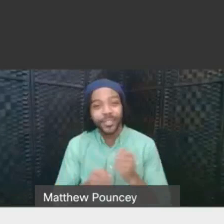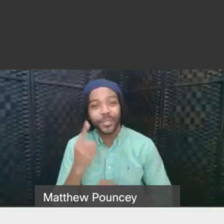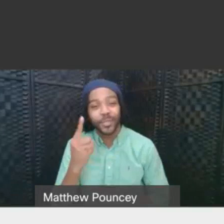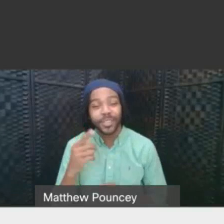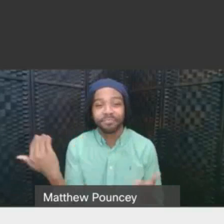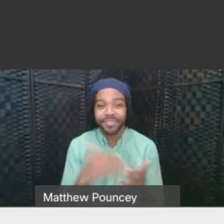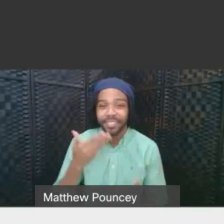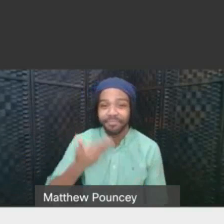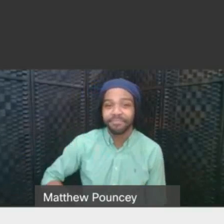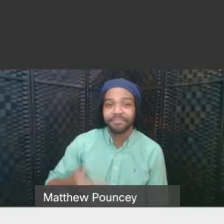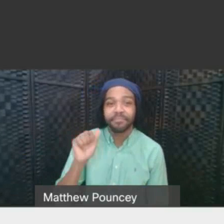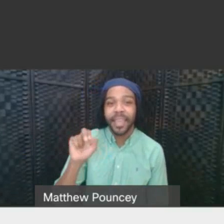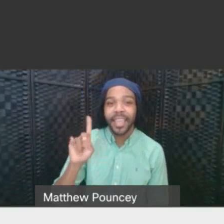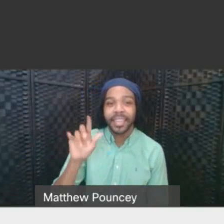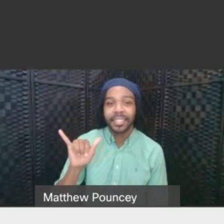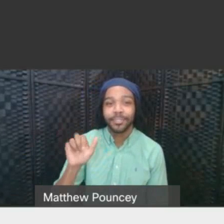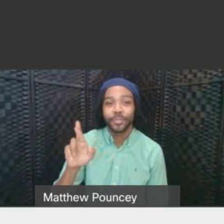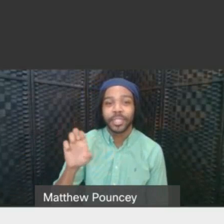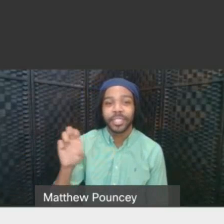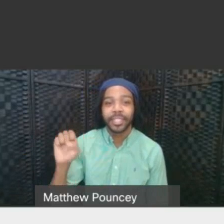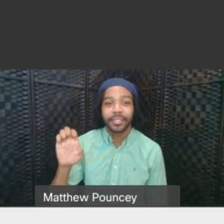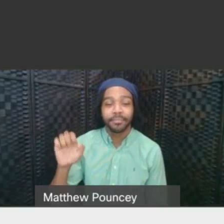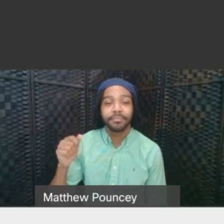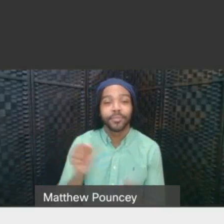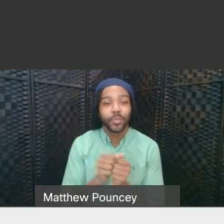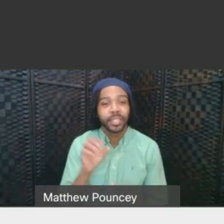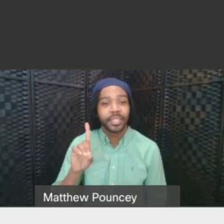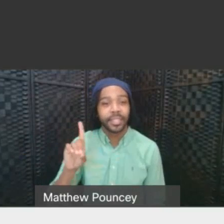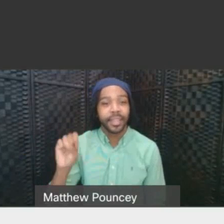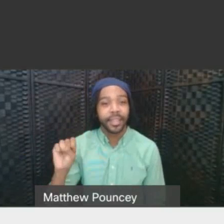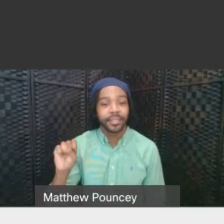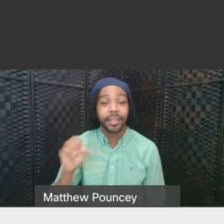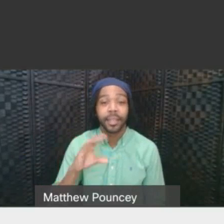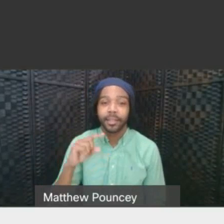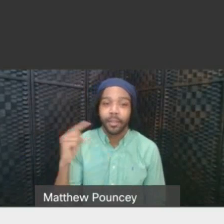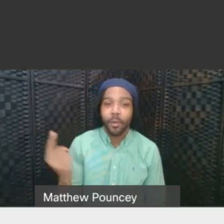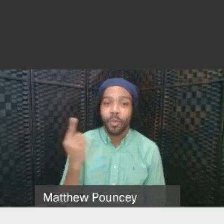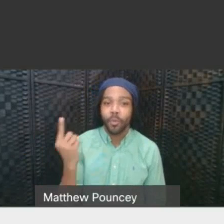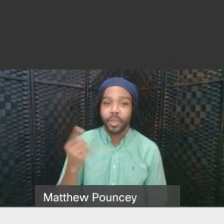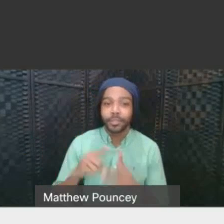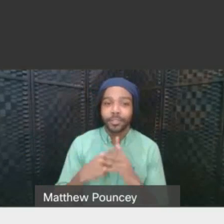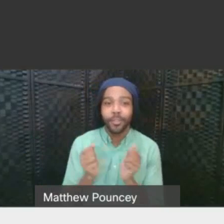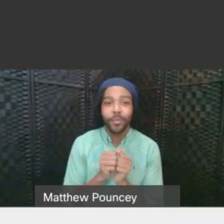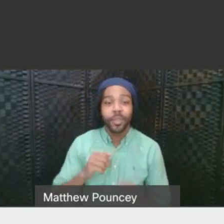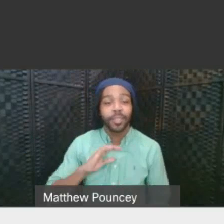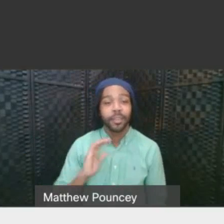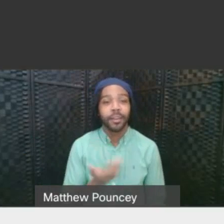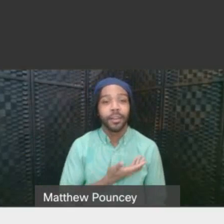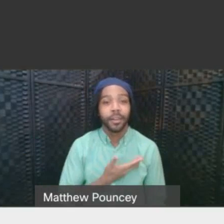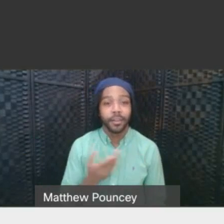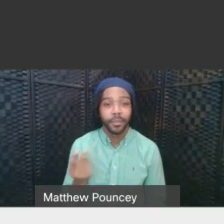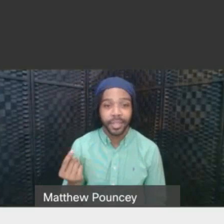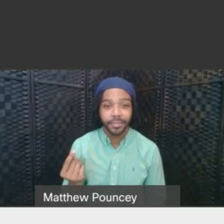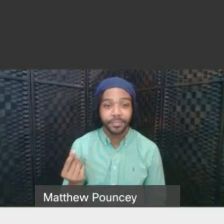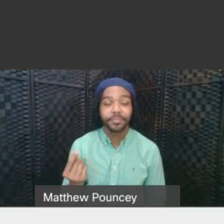Again, this is Andy Reese with DDS, and as always, I'll start with